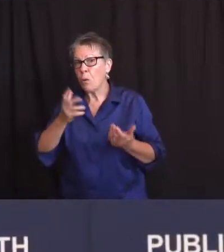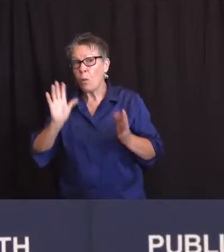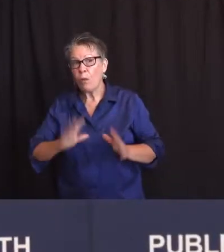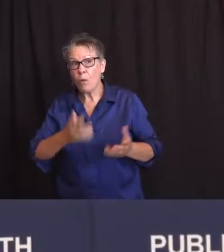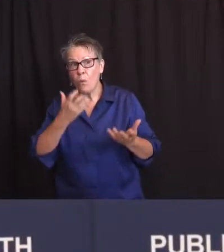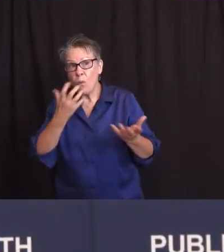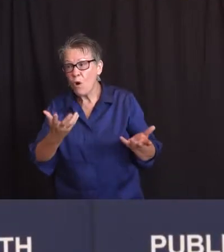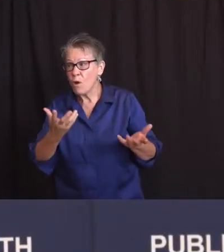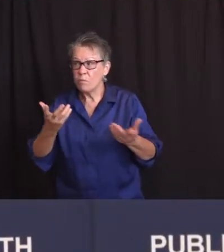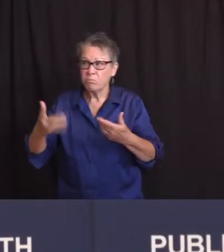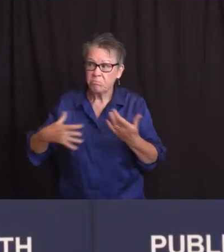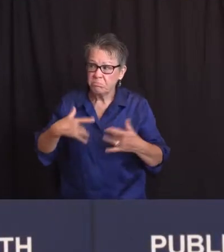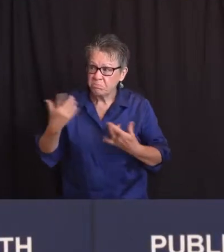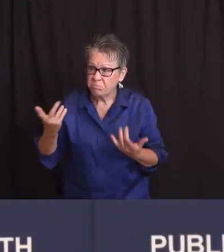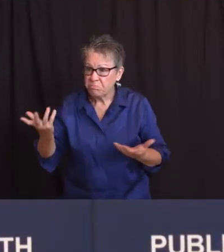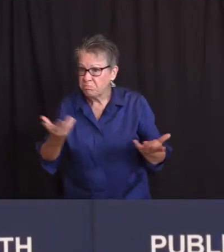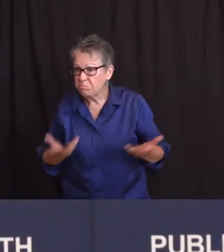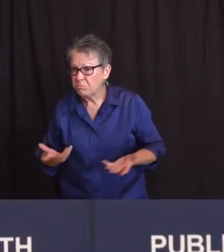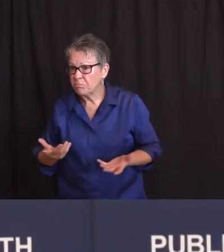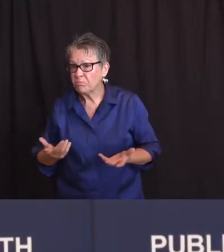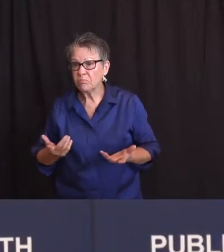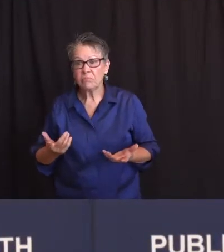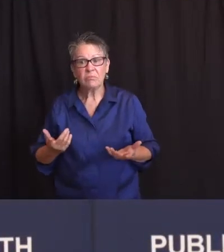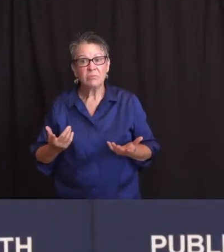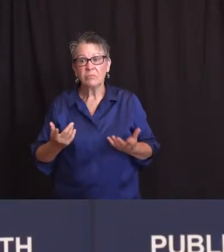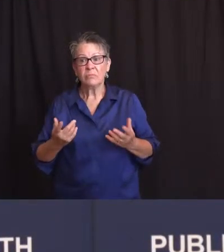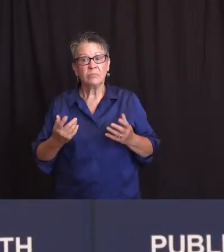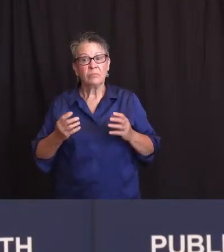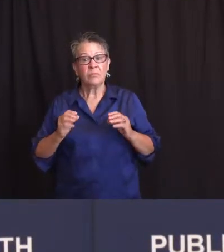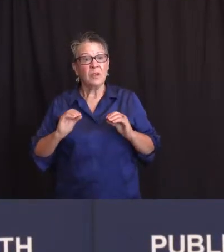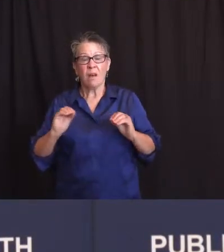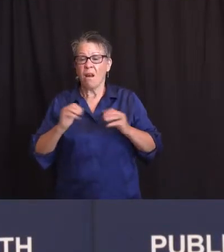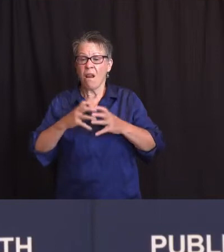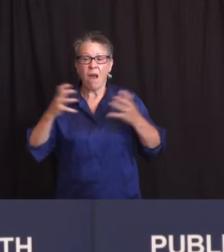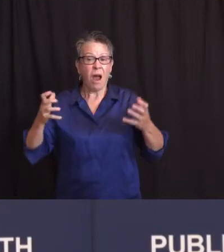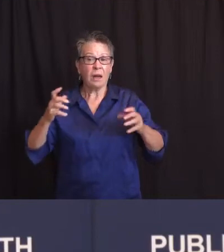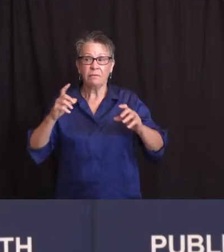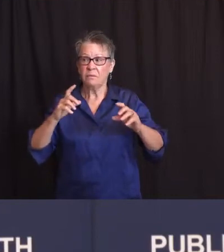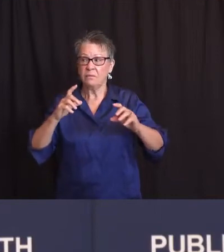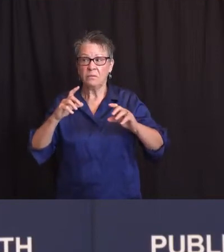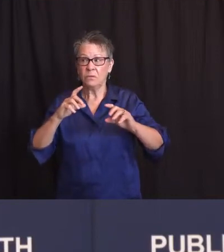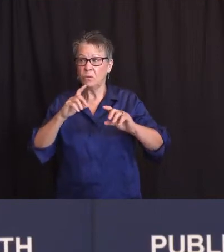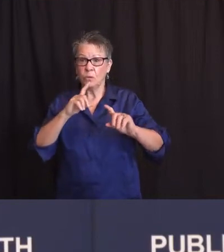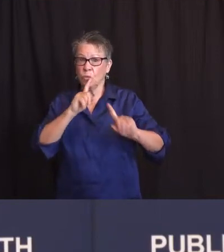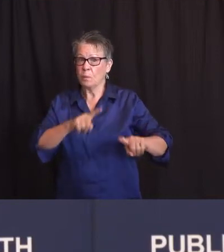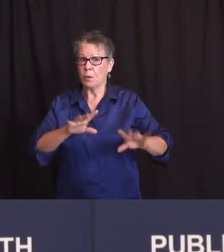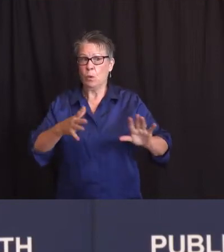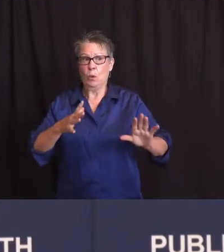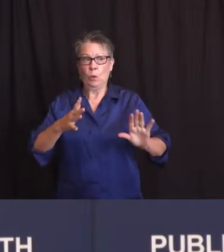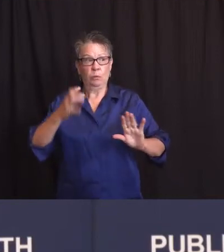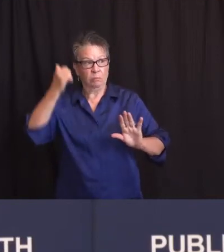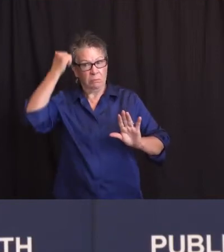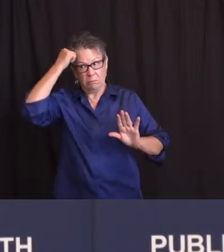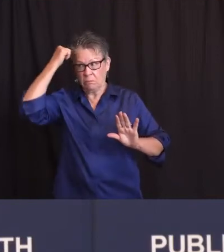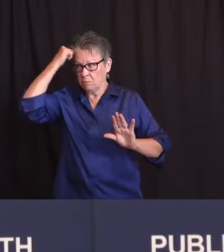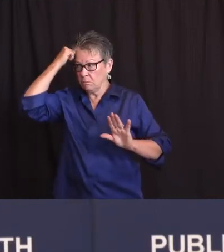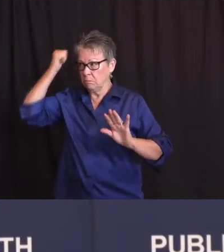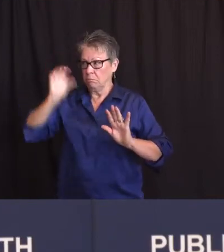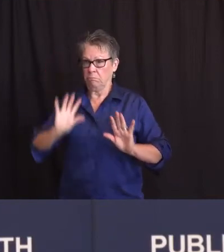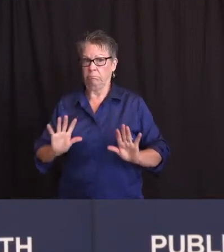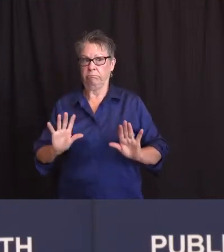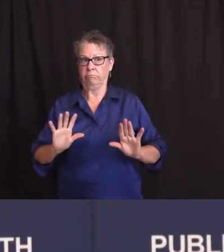Governor, which is a good thing, always knocking on wood. And we do. We have a relatively quiet week with a chance of some